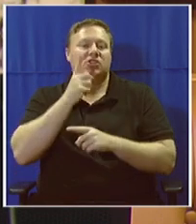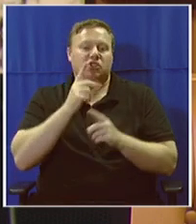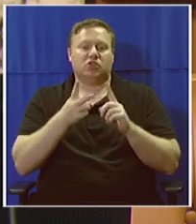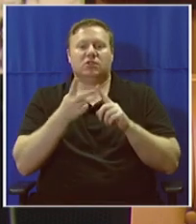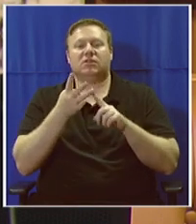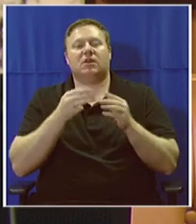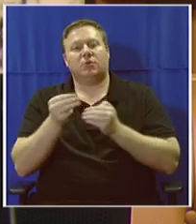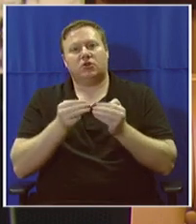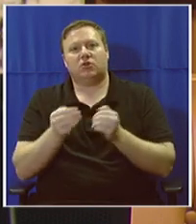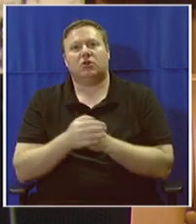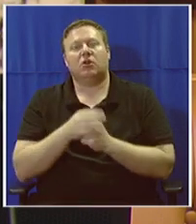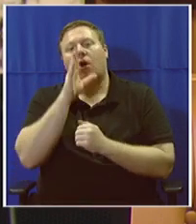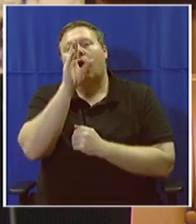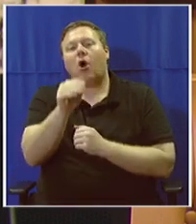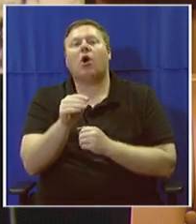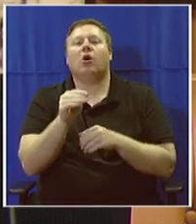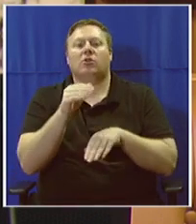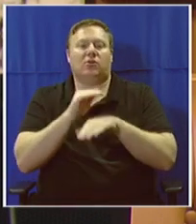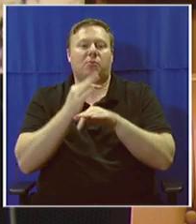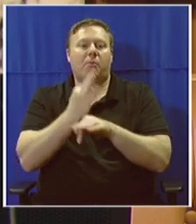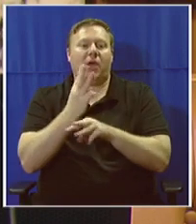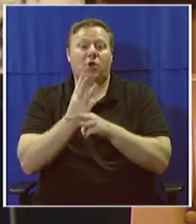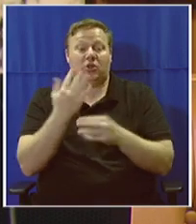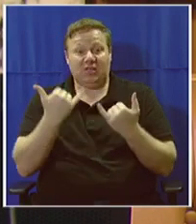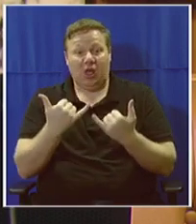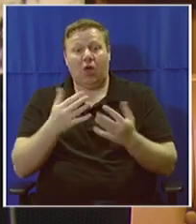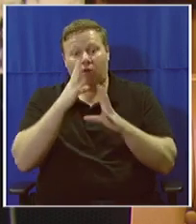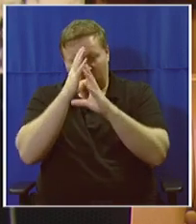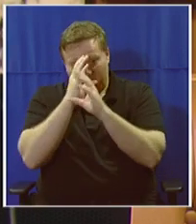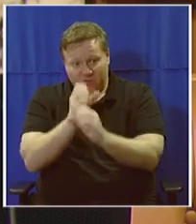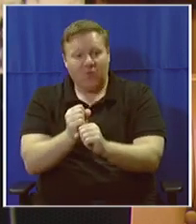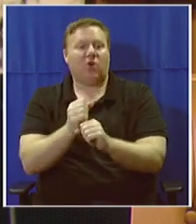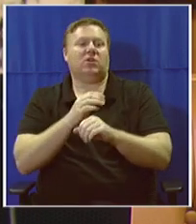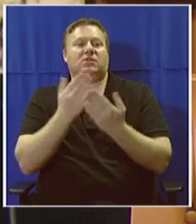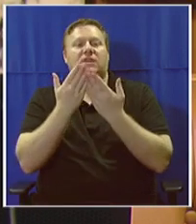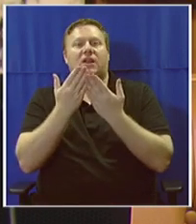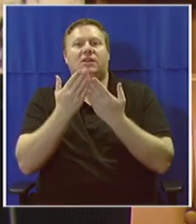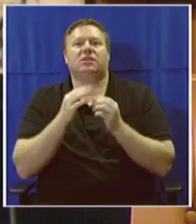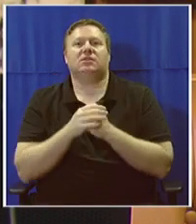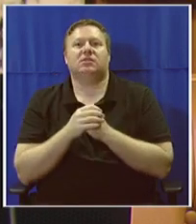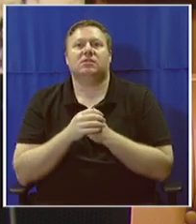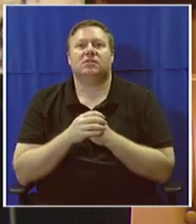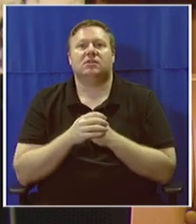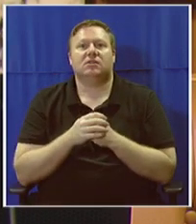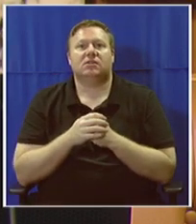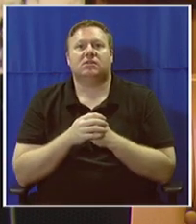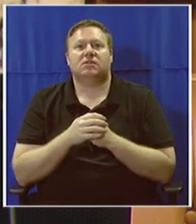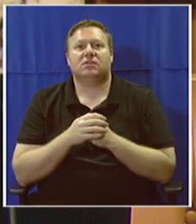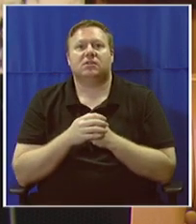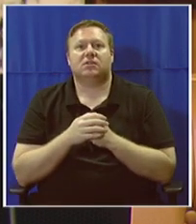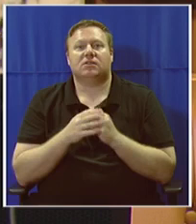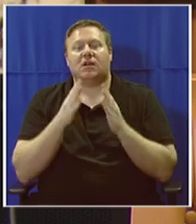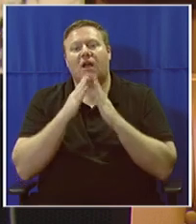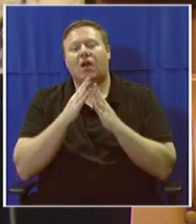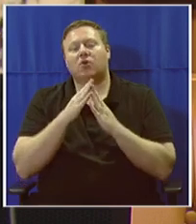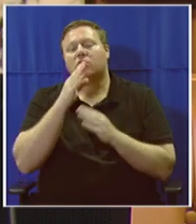House calls for the parents to encourage learners during this time to study hard and stay focused, and that the House further calls on the